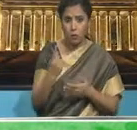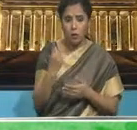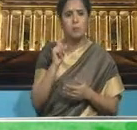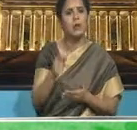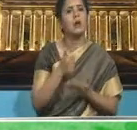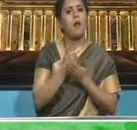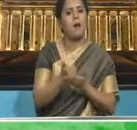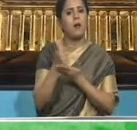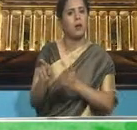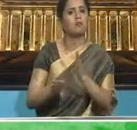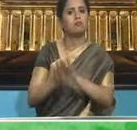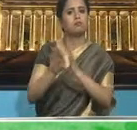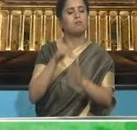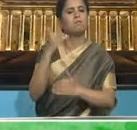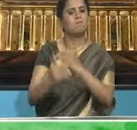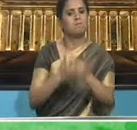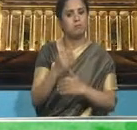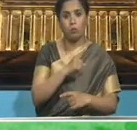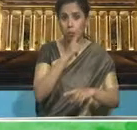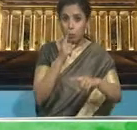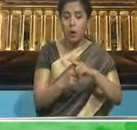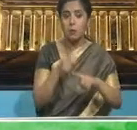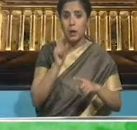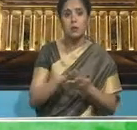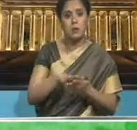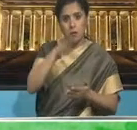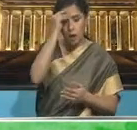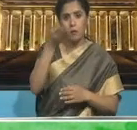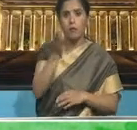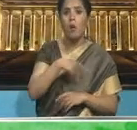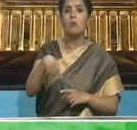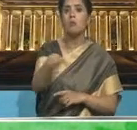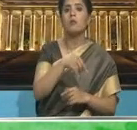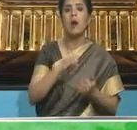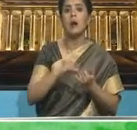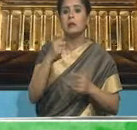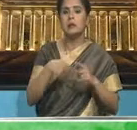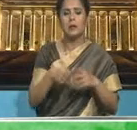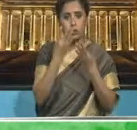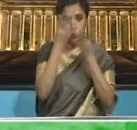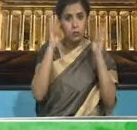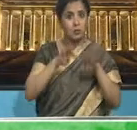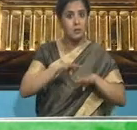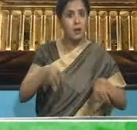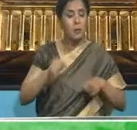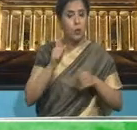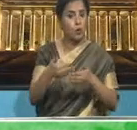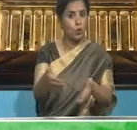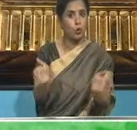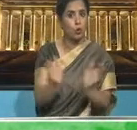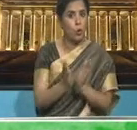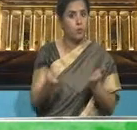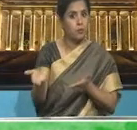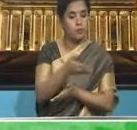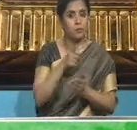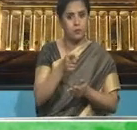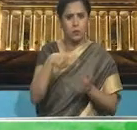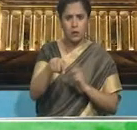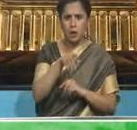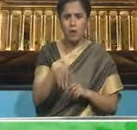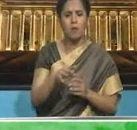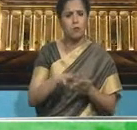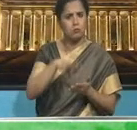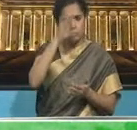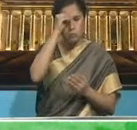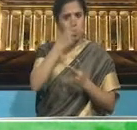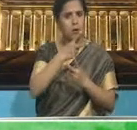in development, but also to learn from them. Tribal communities in particular have rich